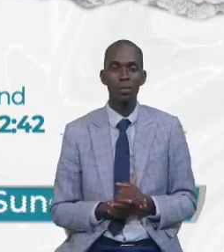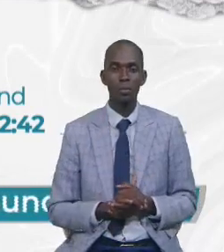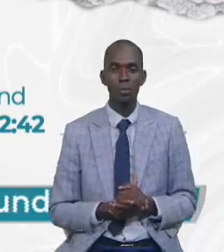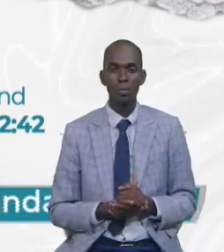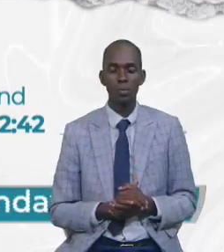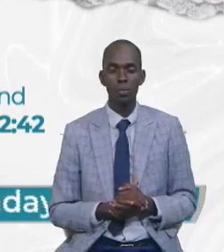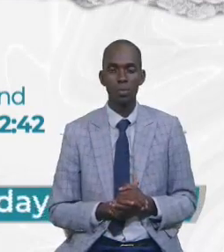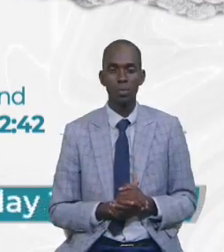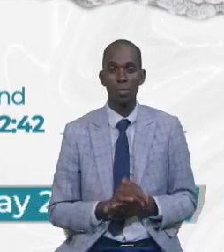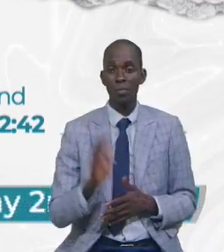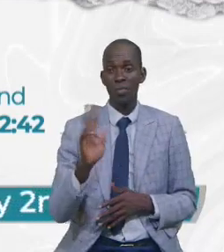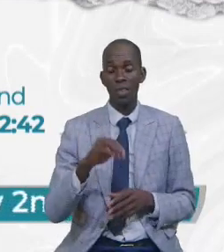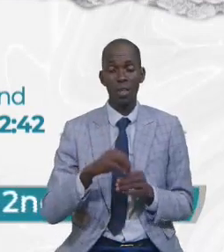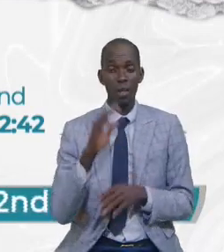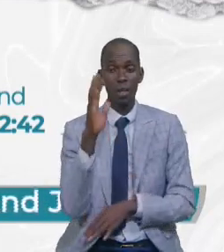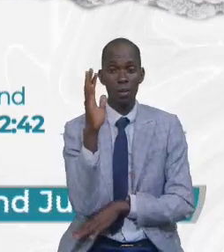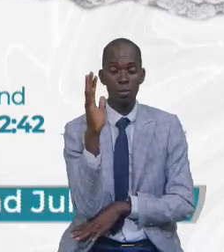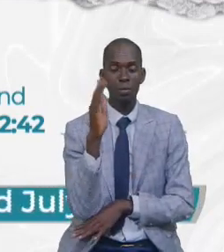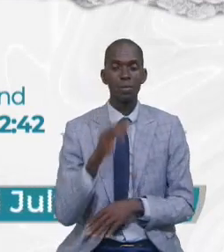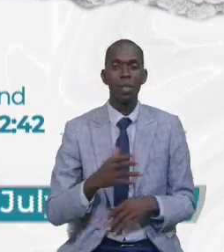In other places in the globe,